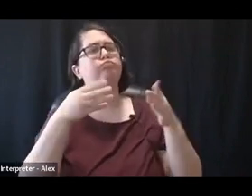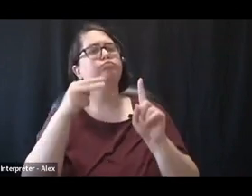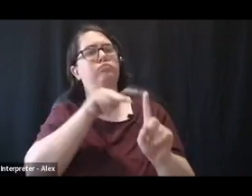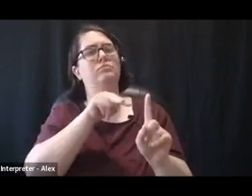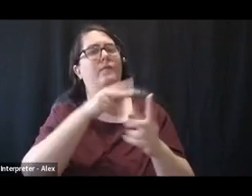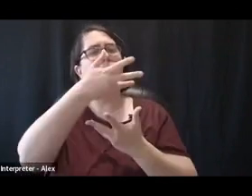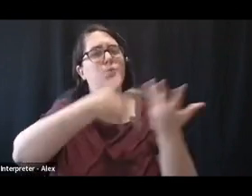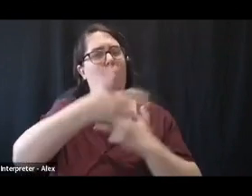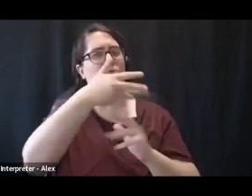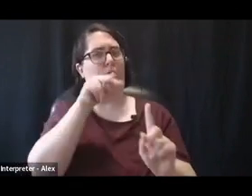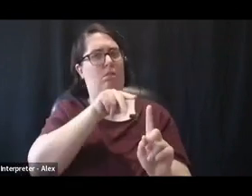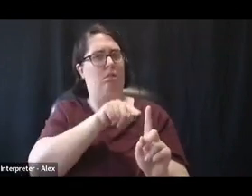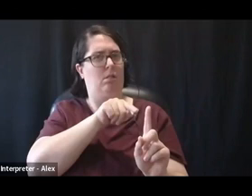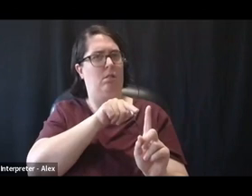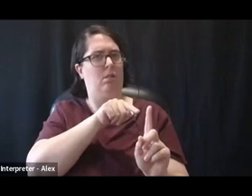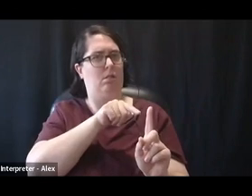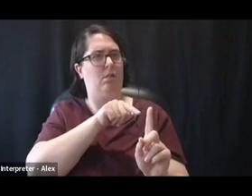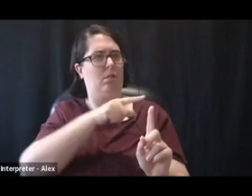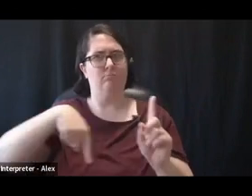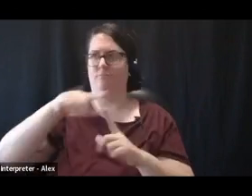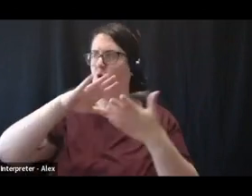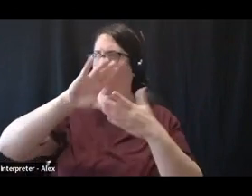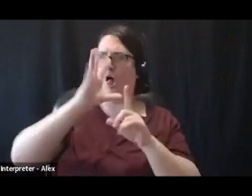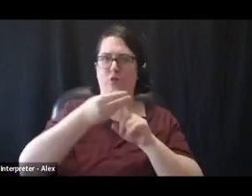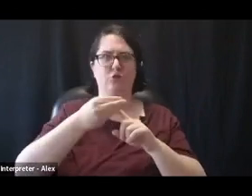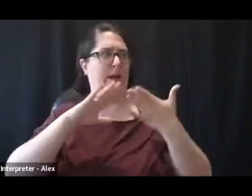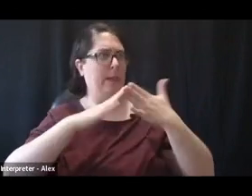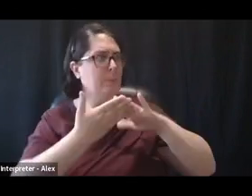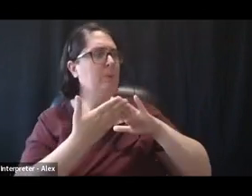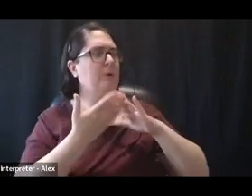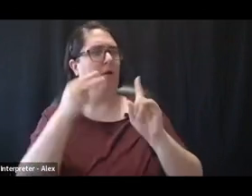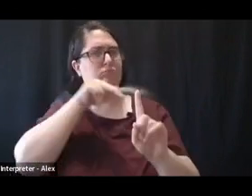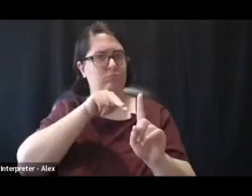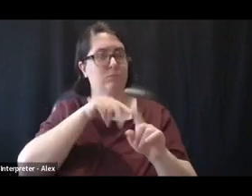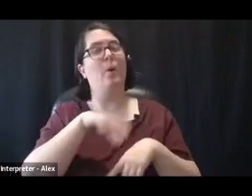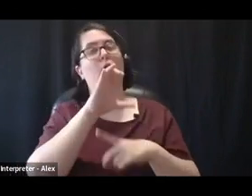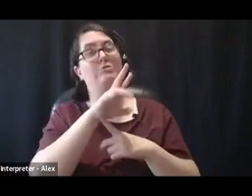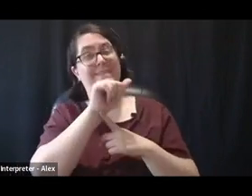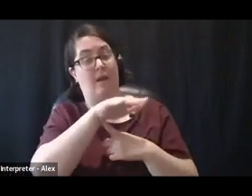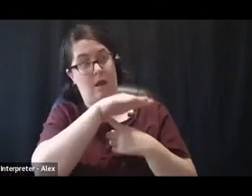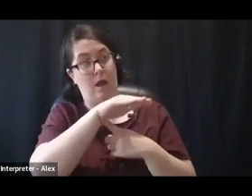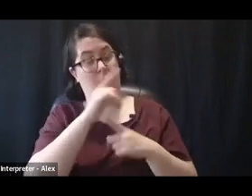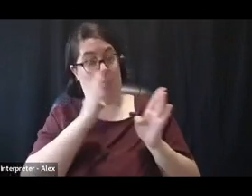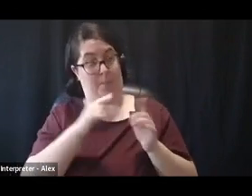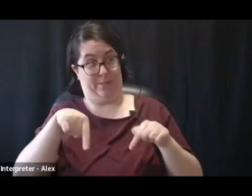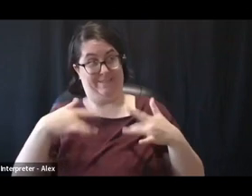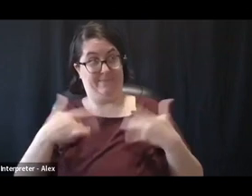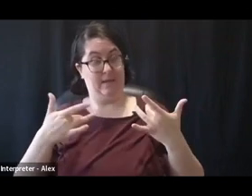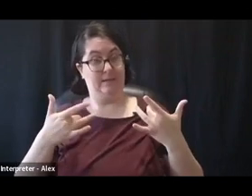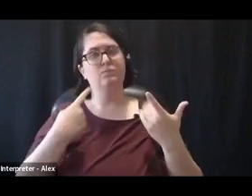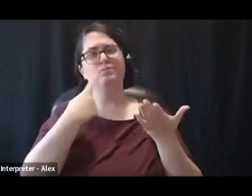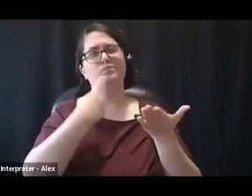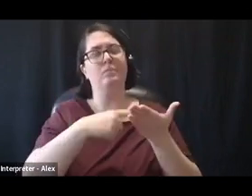social perspective, from the perspective of culture and community. Christina, In preparation to this event, we talk about how